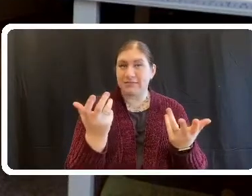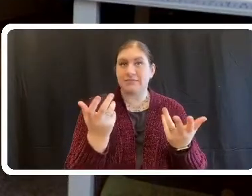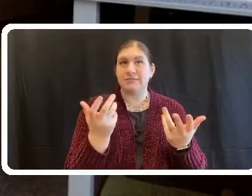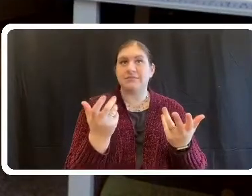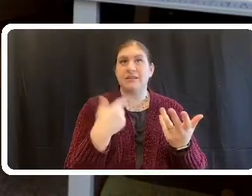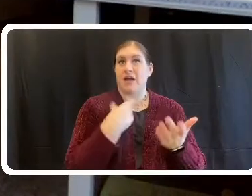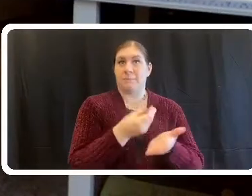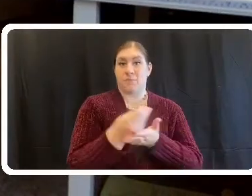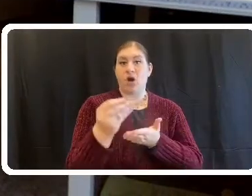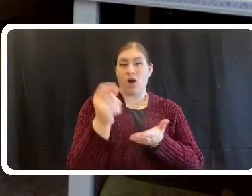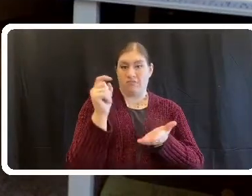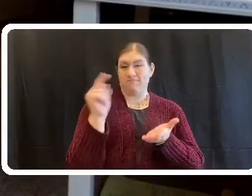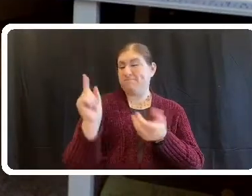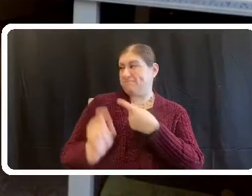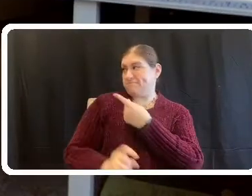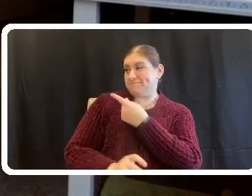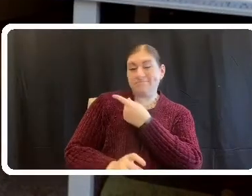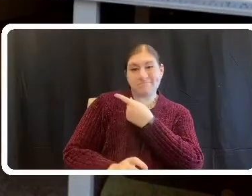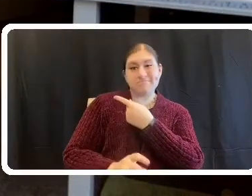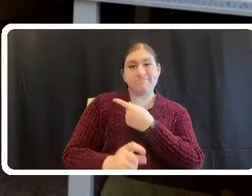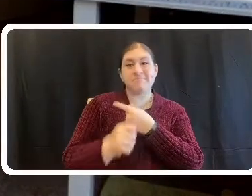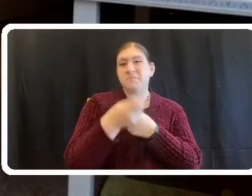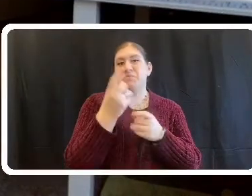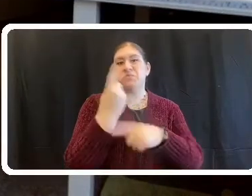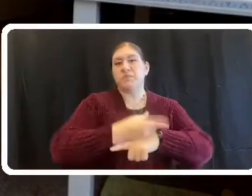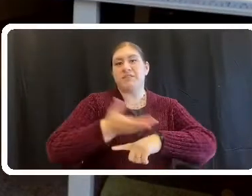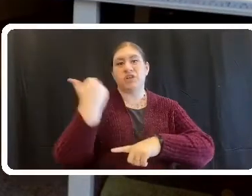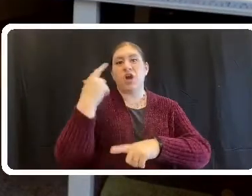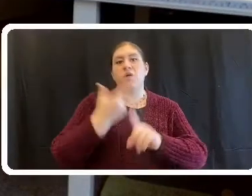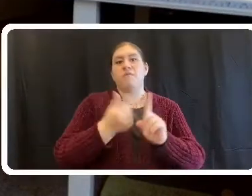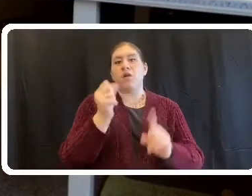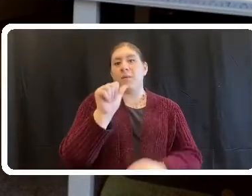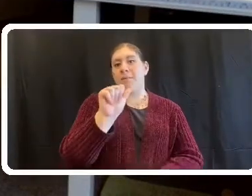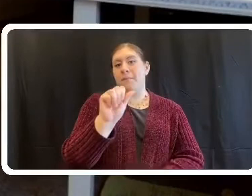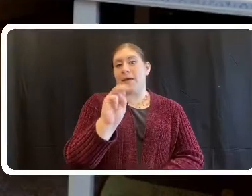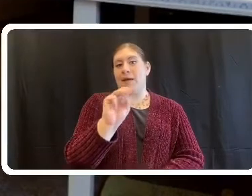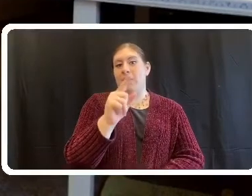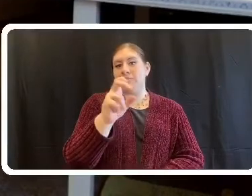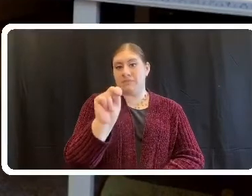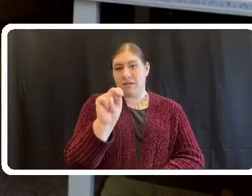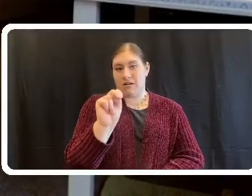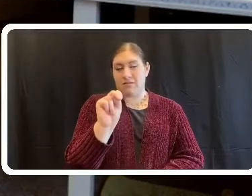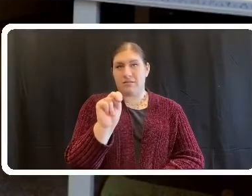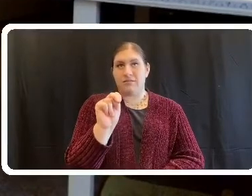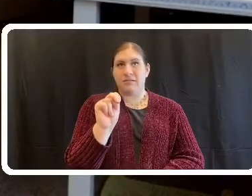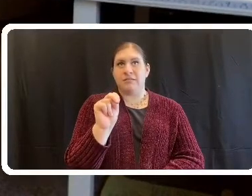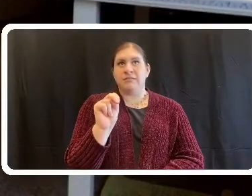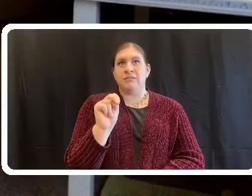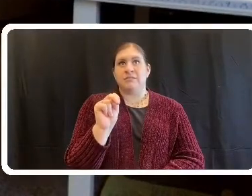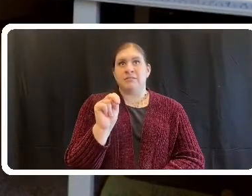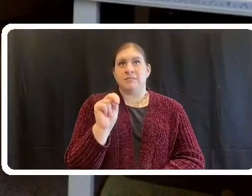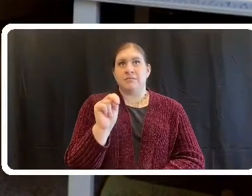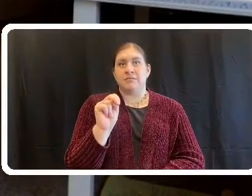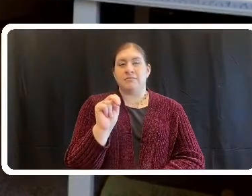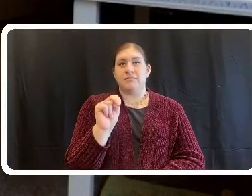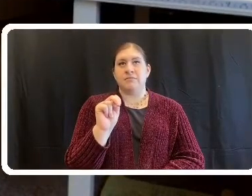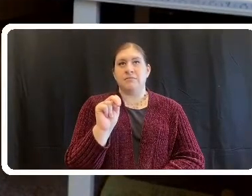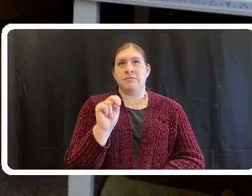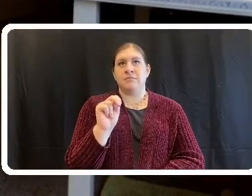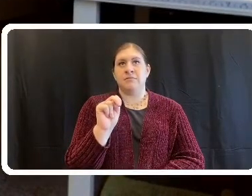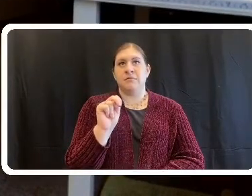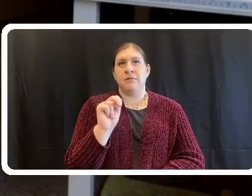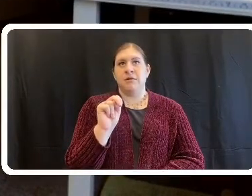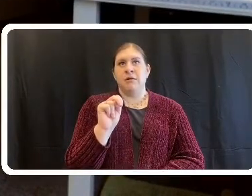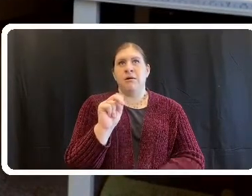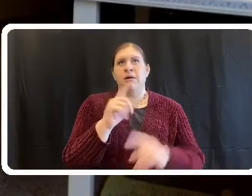I bought this set the other day off of Amazon, and it's basically